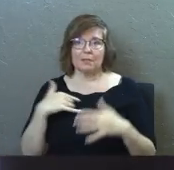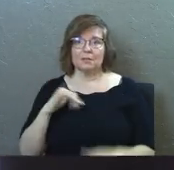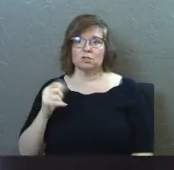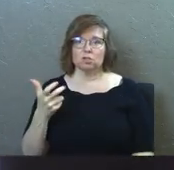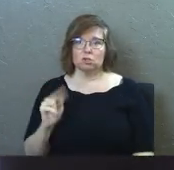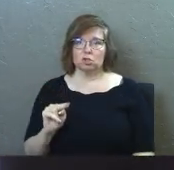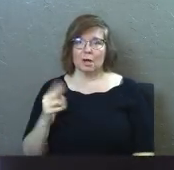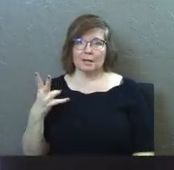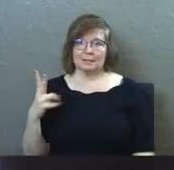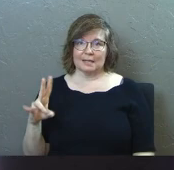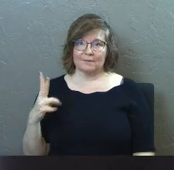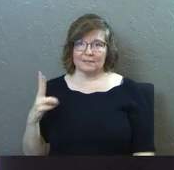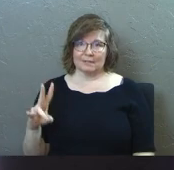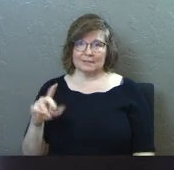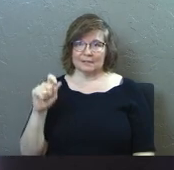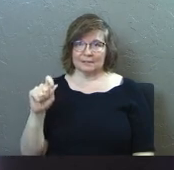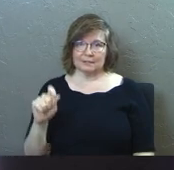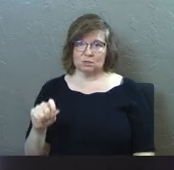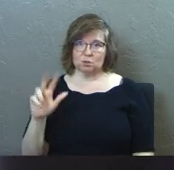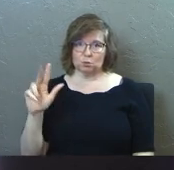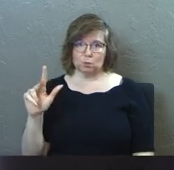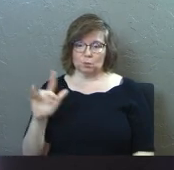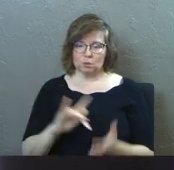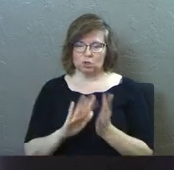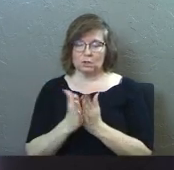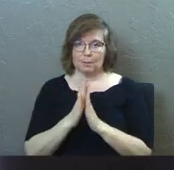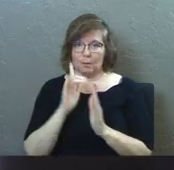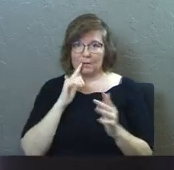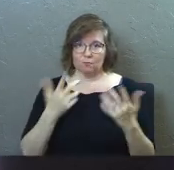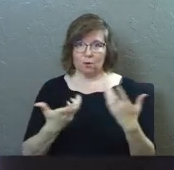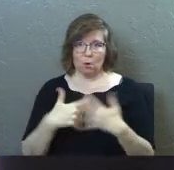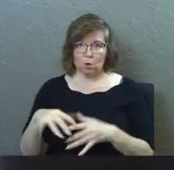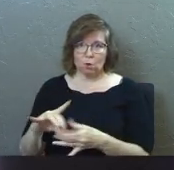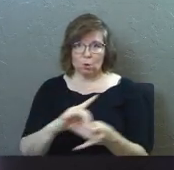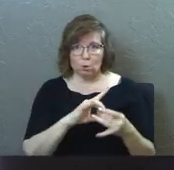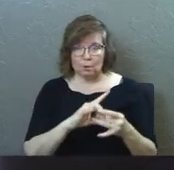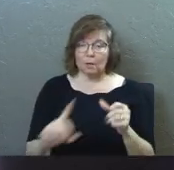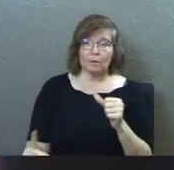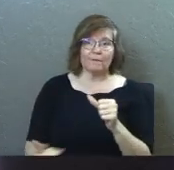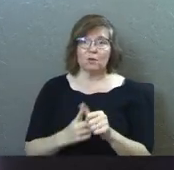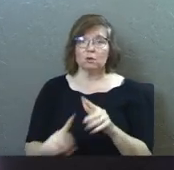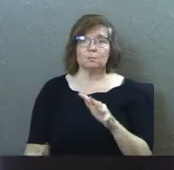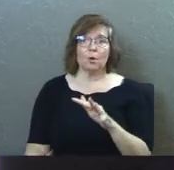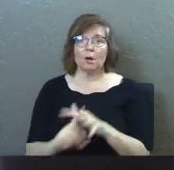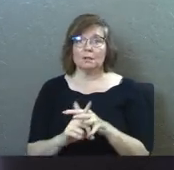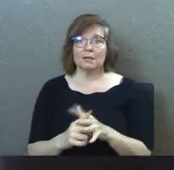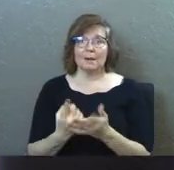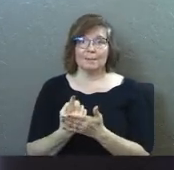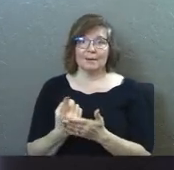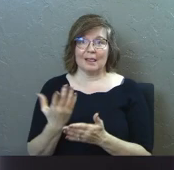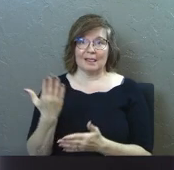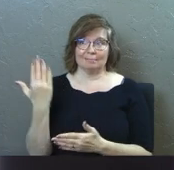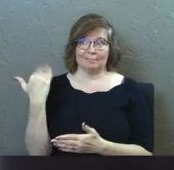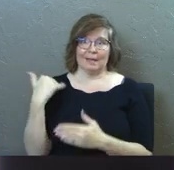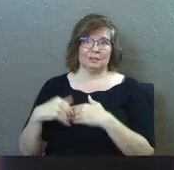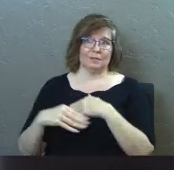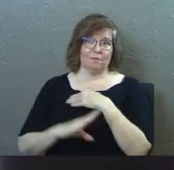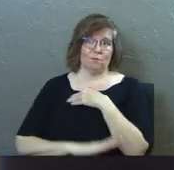is John 17, 23, when Jesus prayed for unity. We first brought this up last